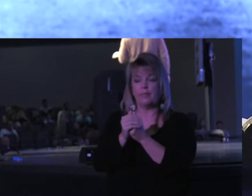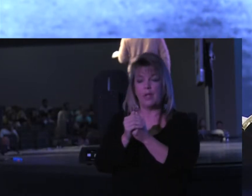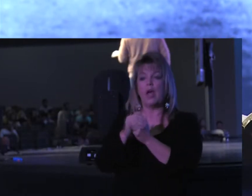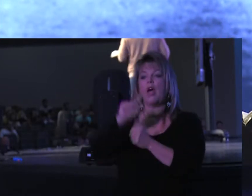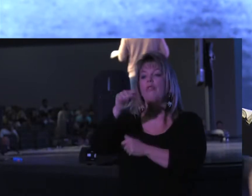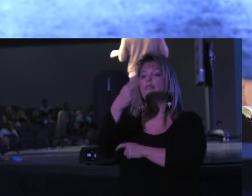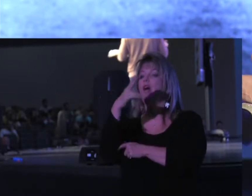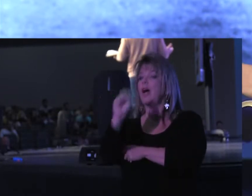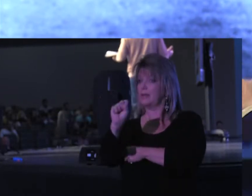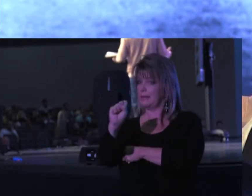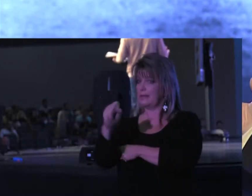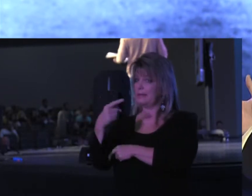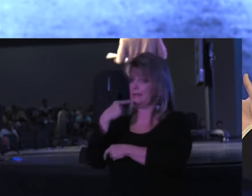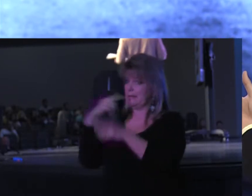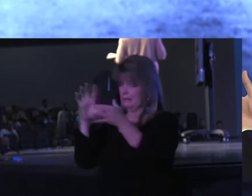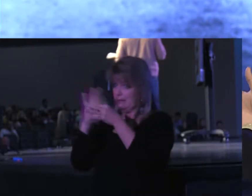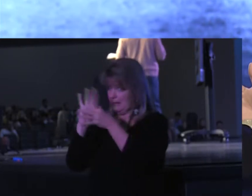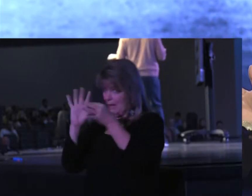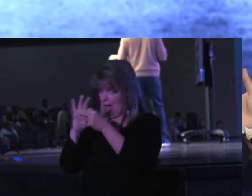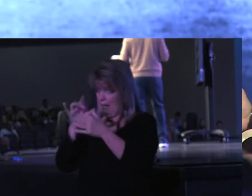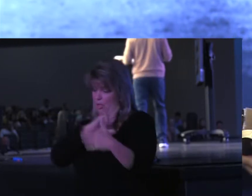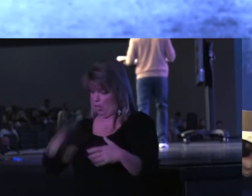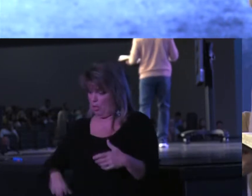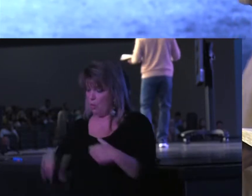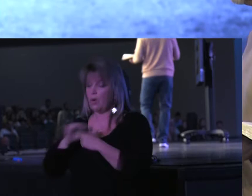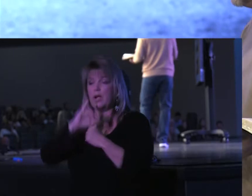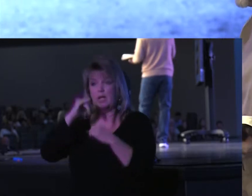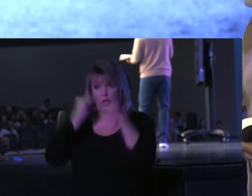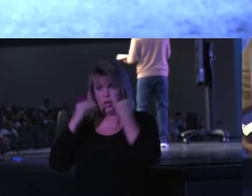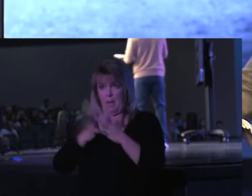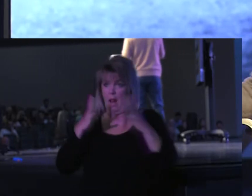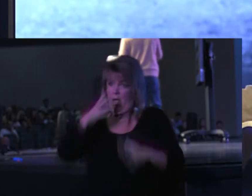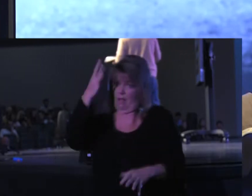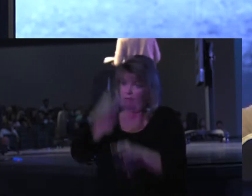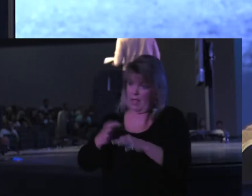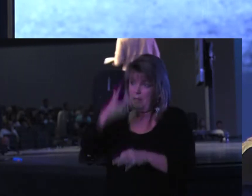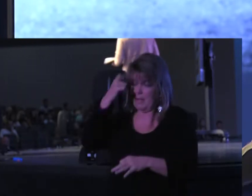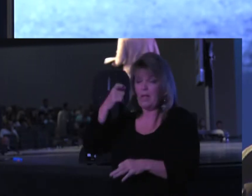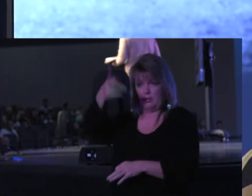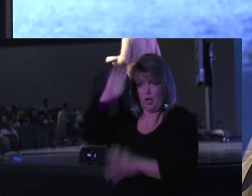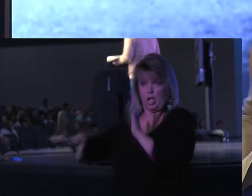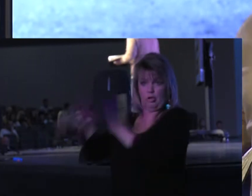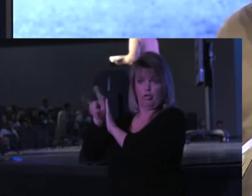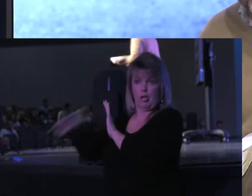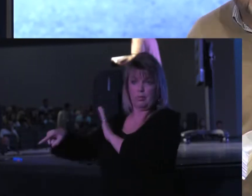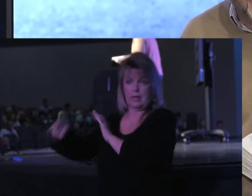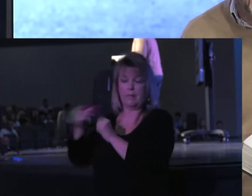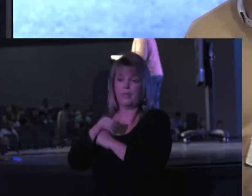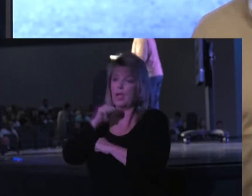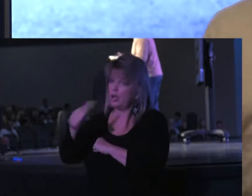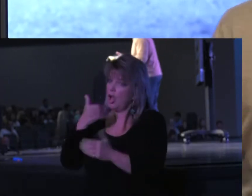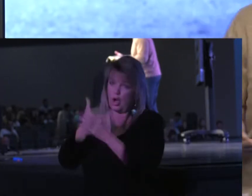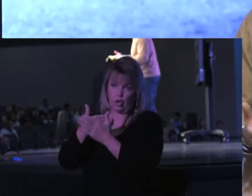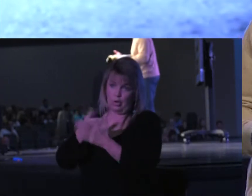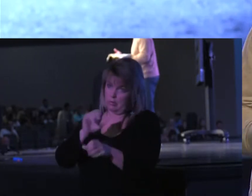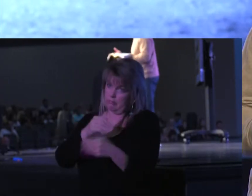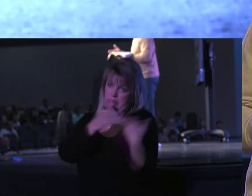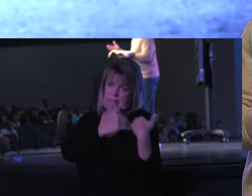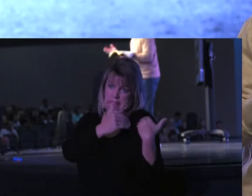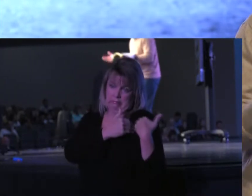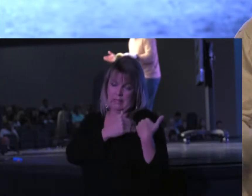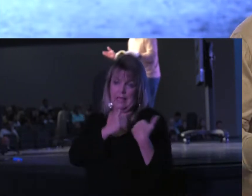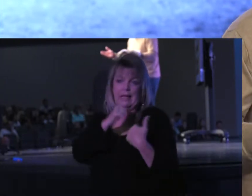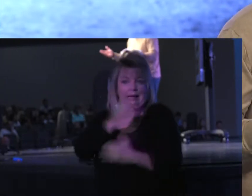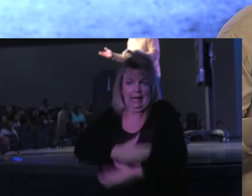the Lord. Jeremiah obviously had a great measure of faith to be chosen for this task. It was not a good task. This is not something